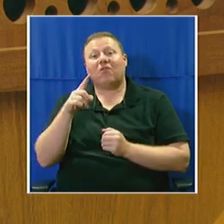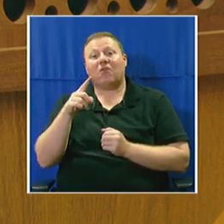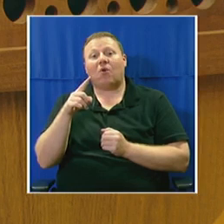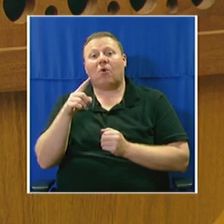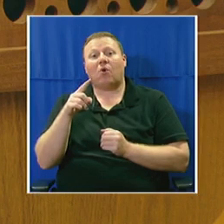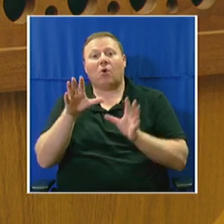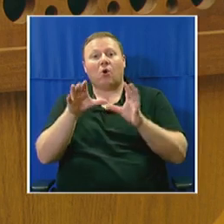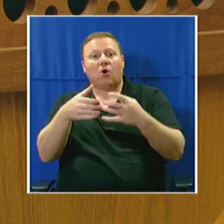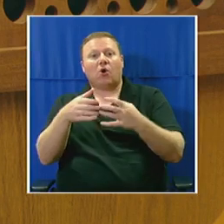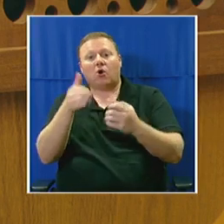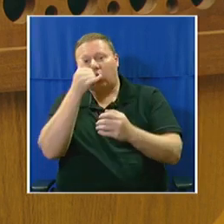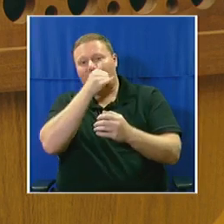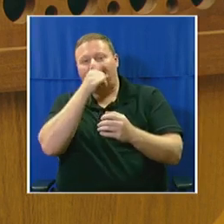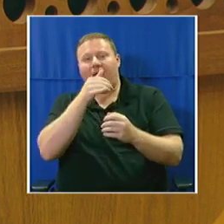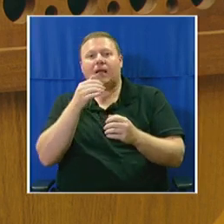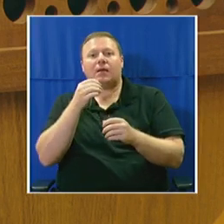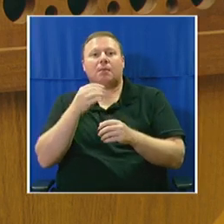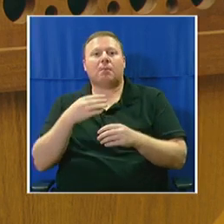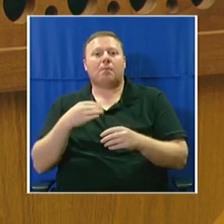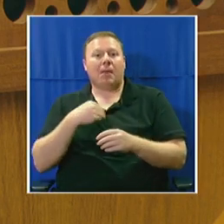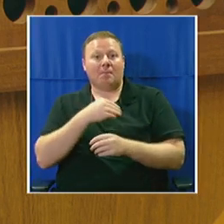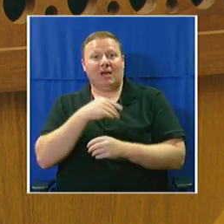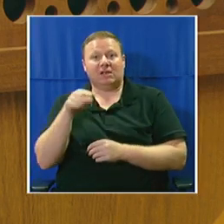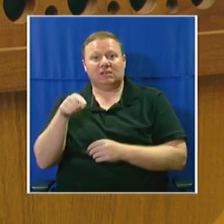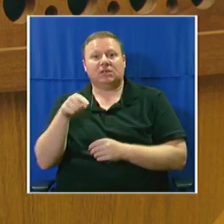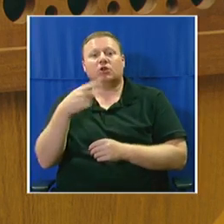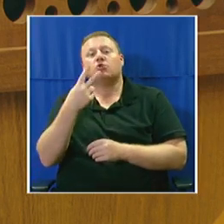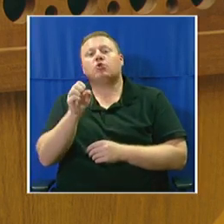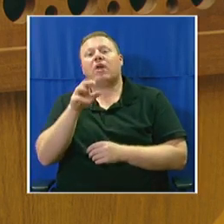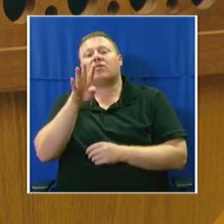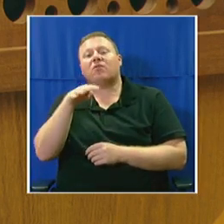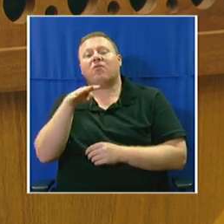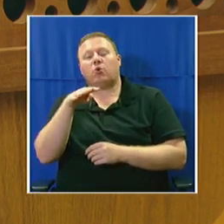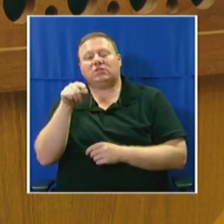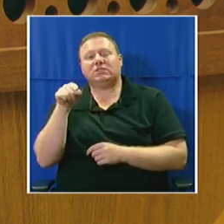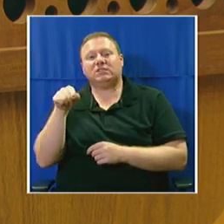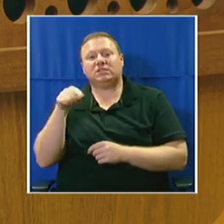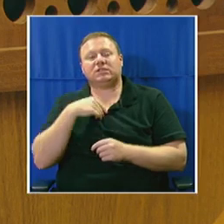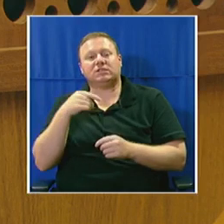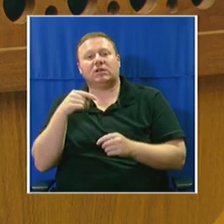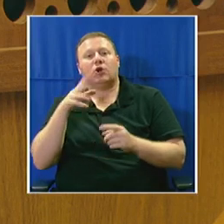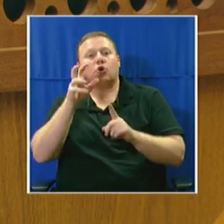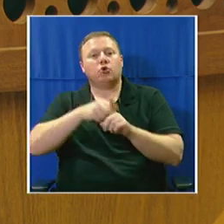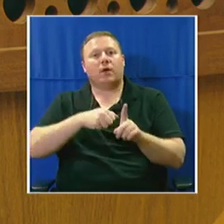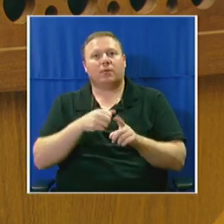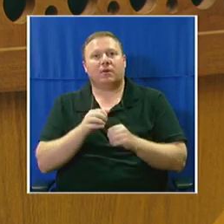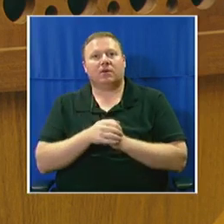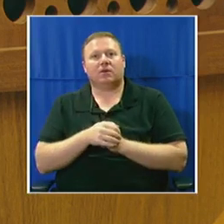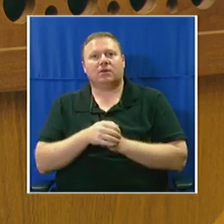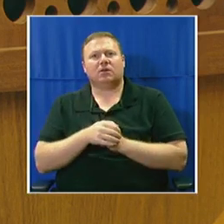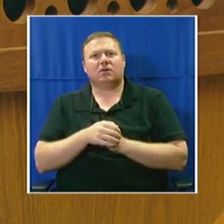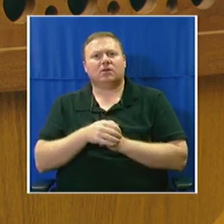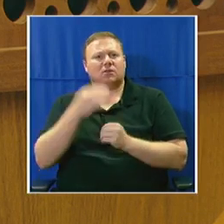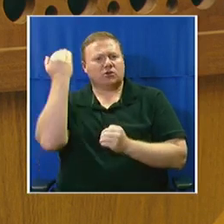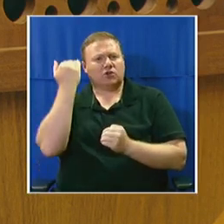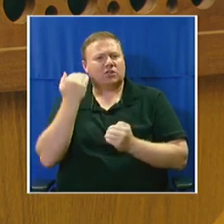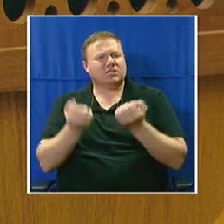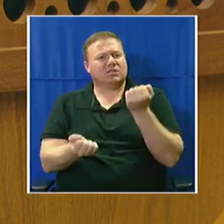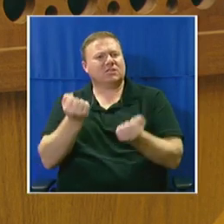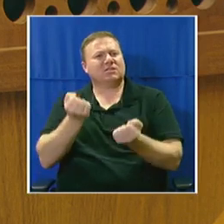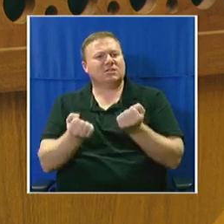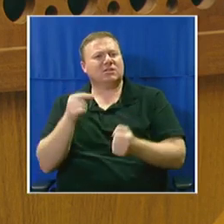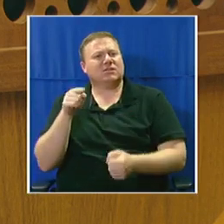children in the news article of the cape August this morning the Western Cape High Court granted parole to a